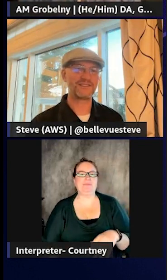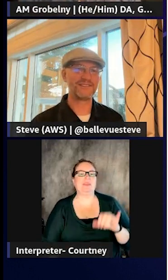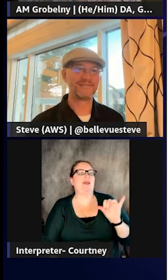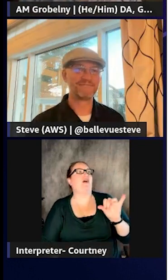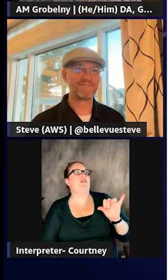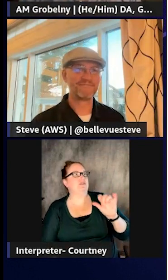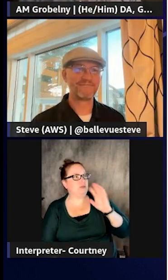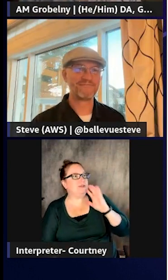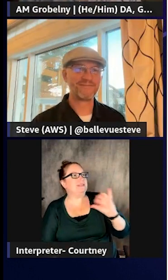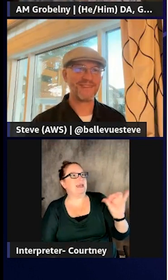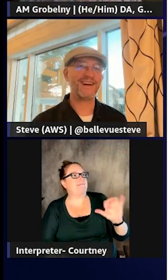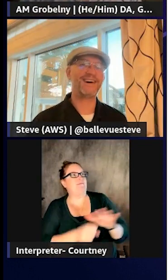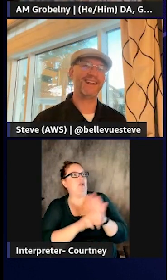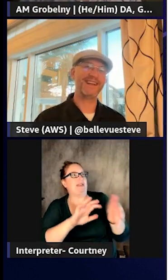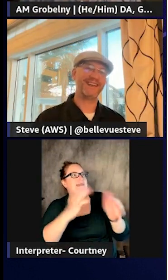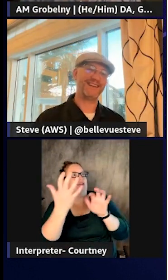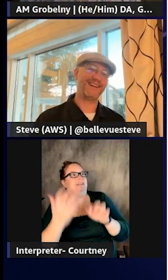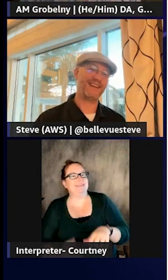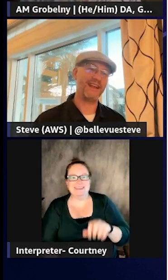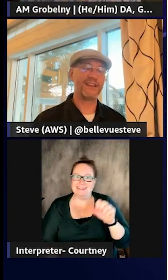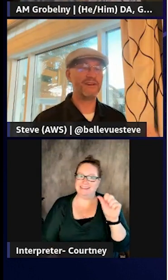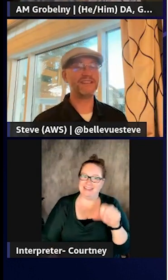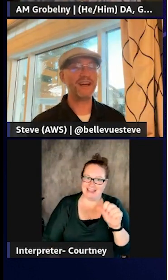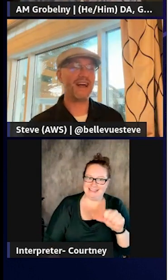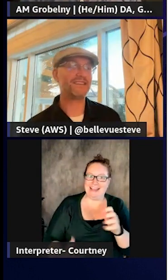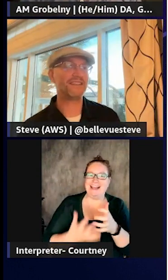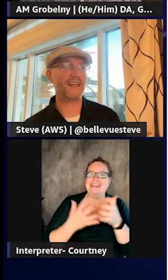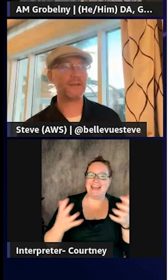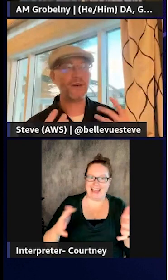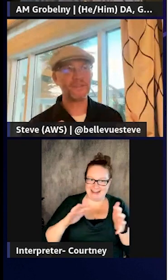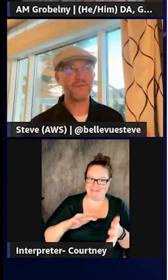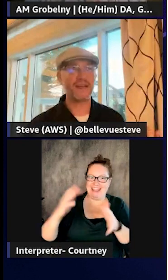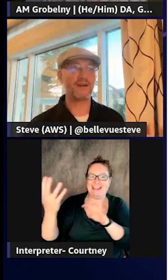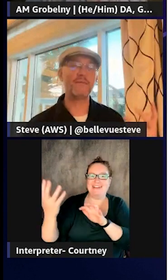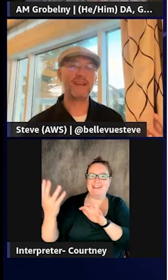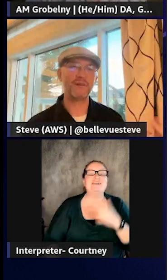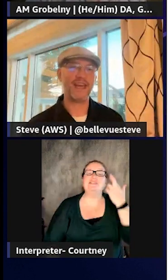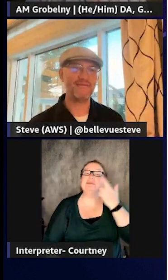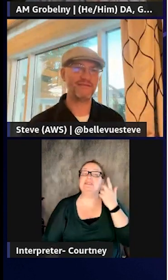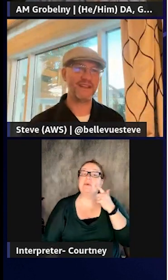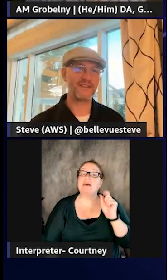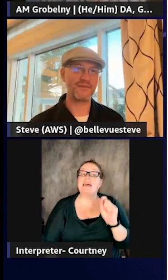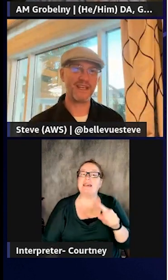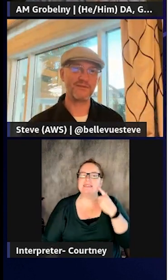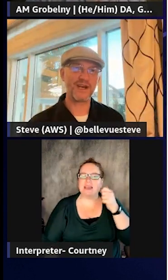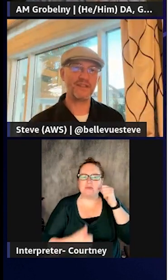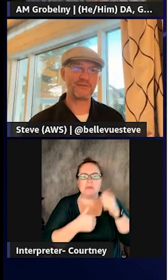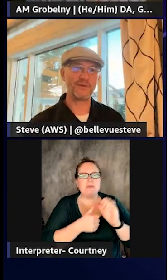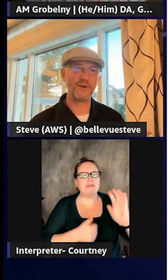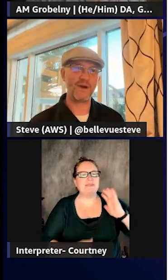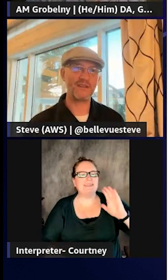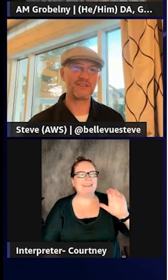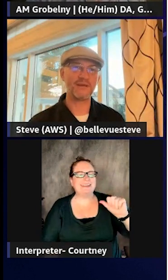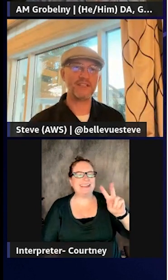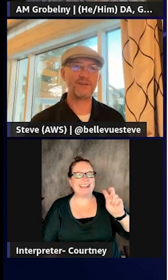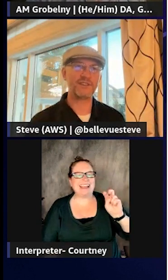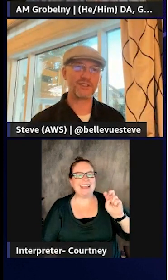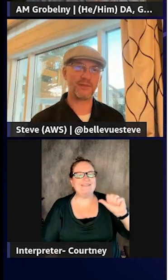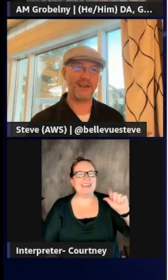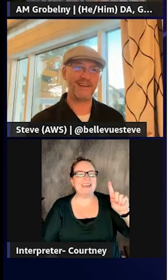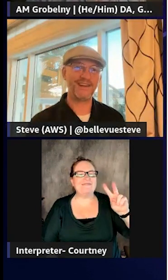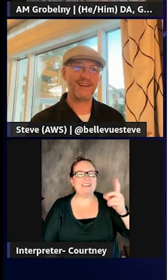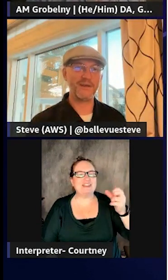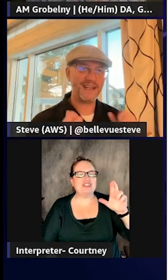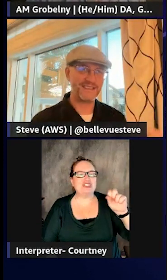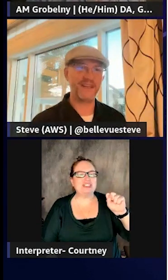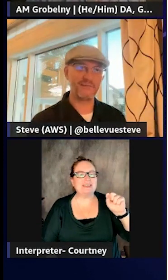chaos. Yeah. Oh, yeah. There's a lot of chaos. The reason I asked that is it popped into my head. I remember the old cave adventures where you would go into a room where there was a limited oxygen